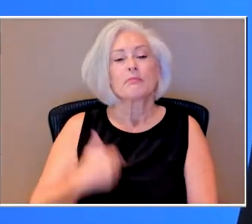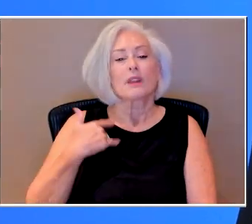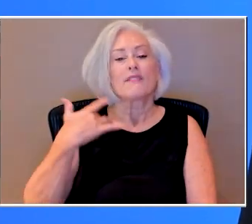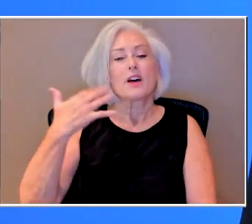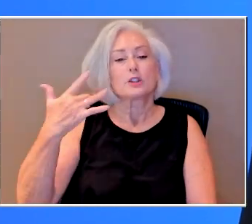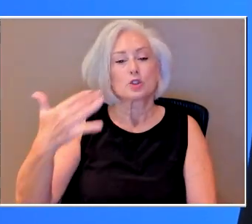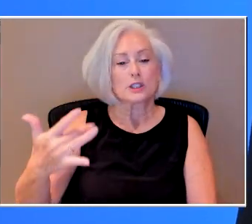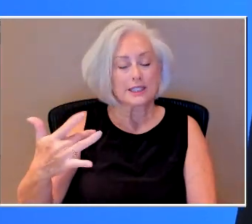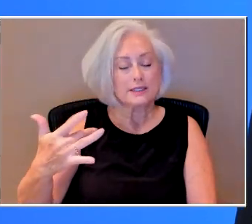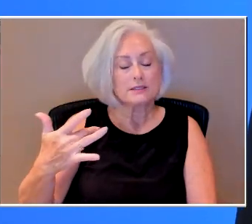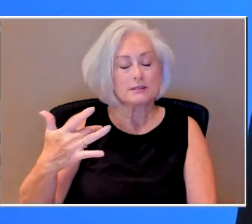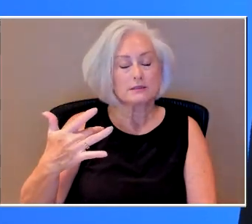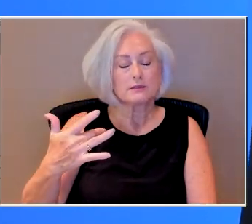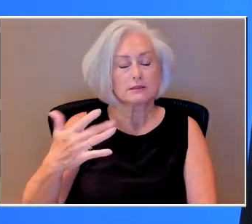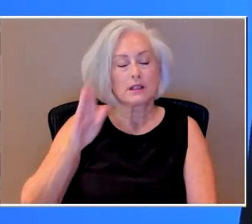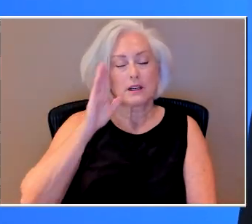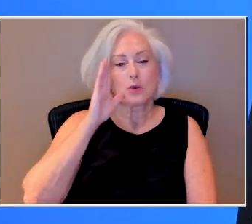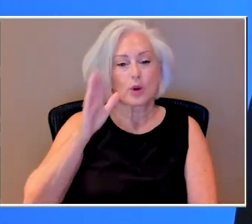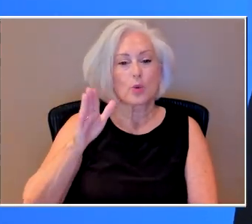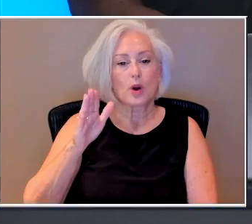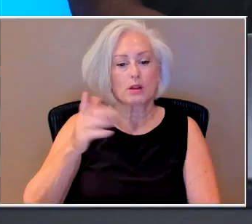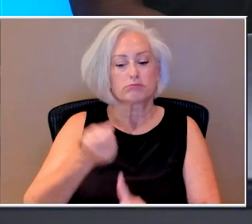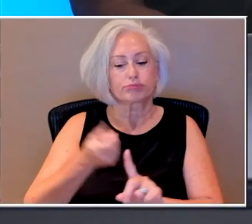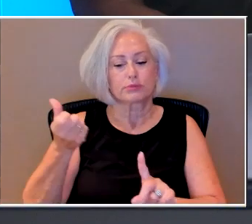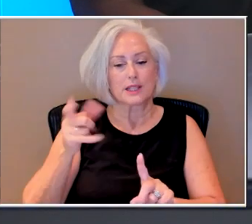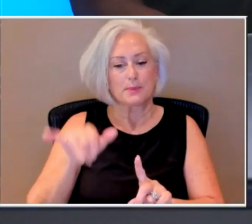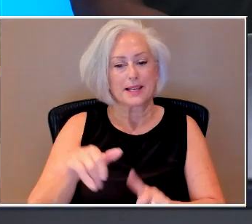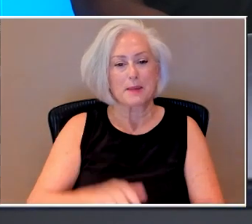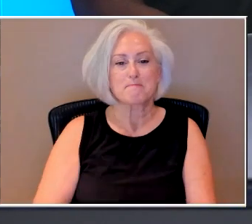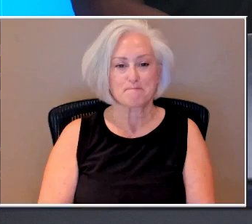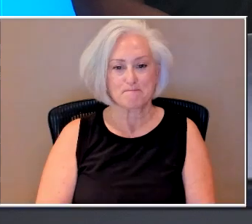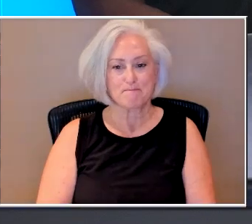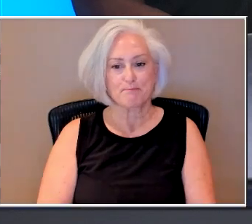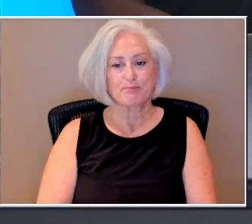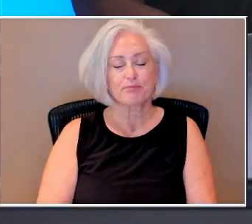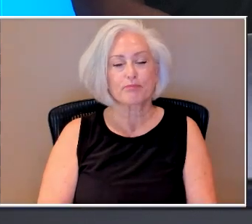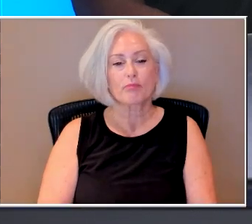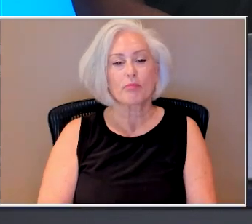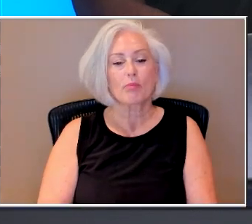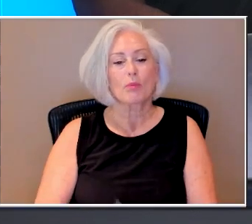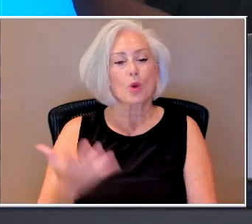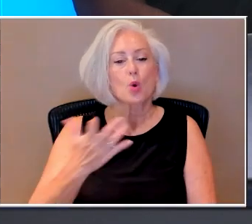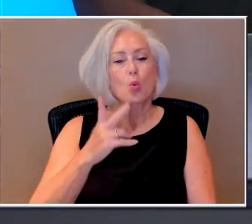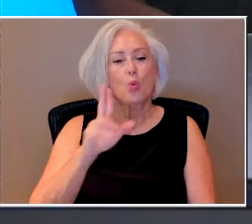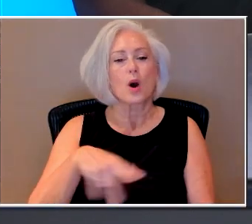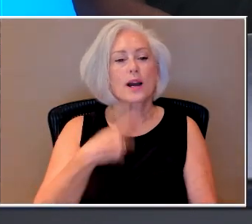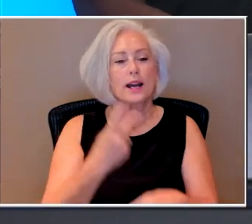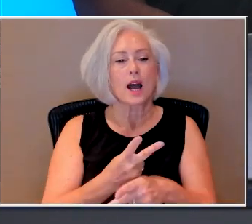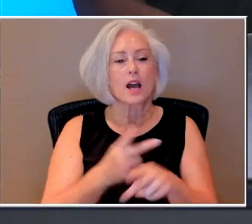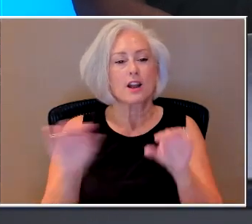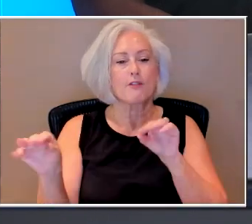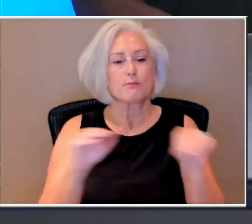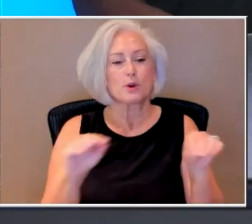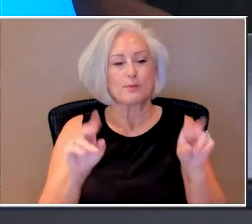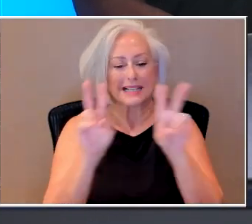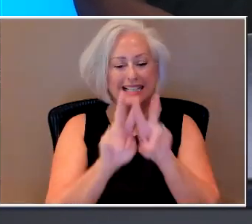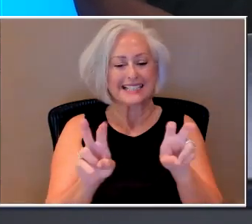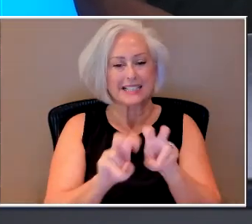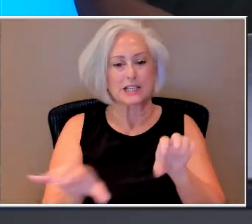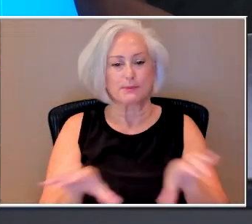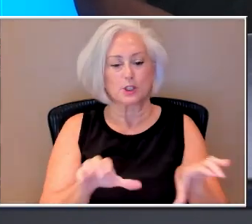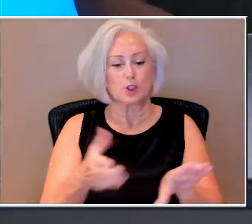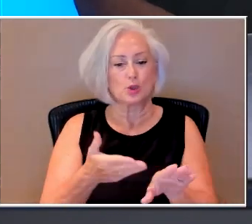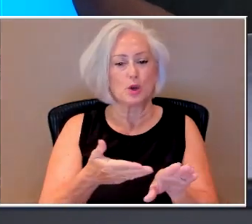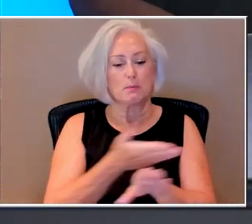we're able to eliminate it. What kind of movement assessments or screenings do you do before and while you're trying to design a plan for a